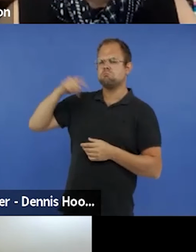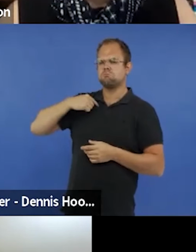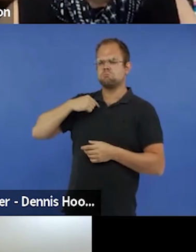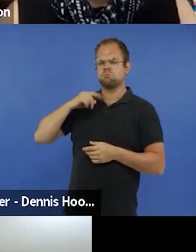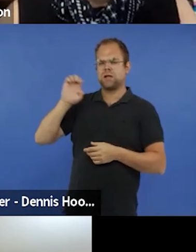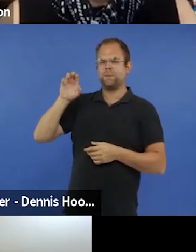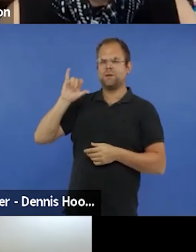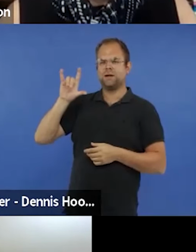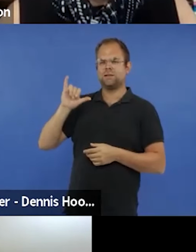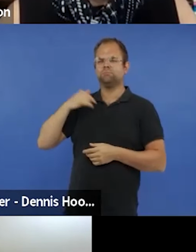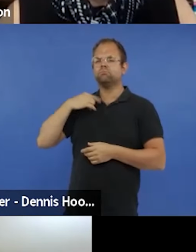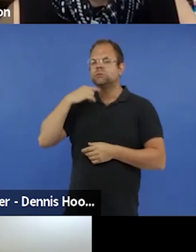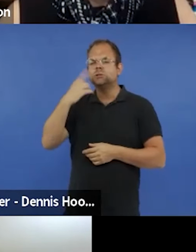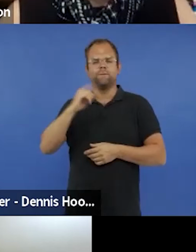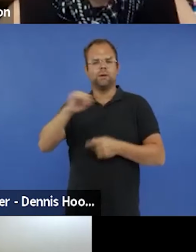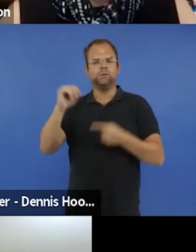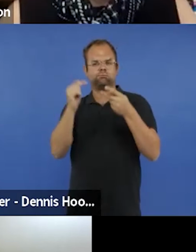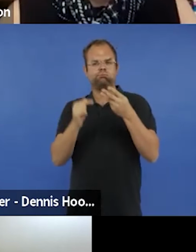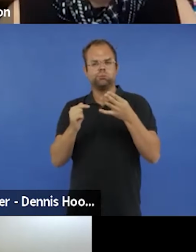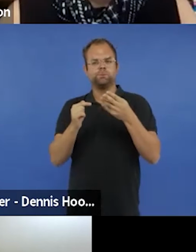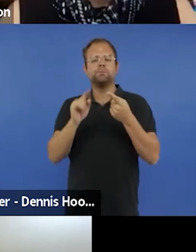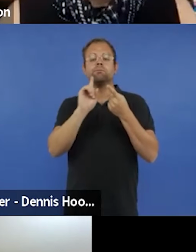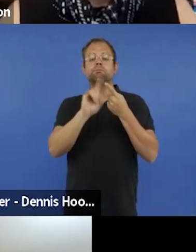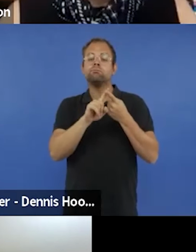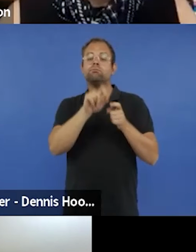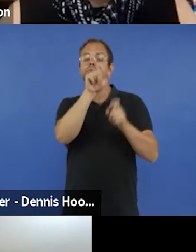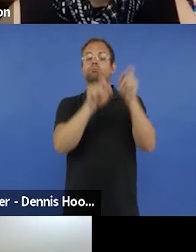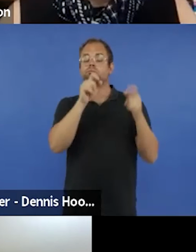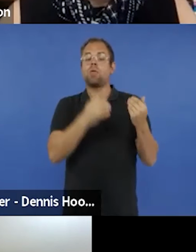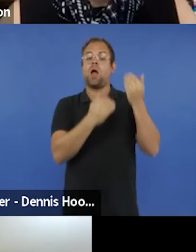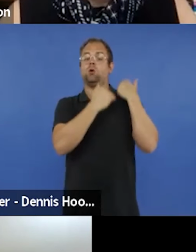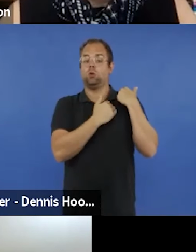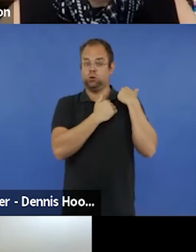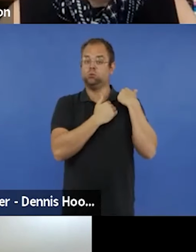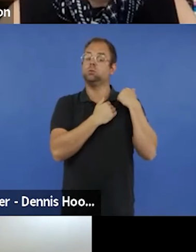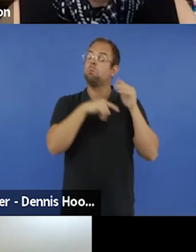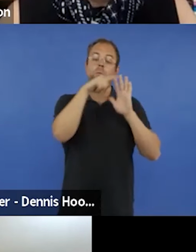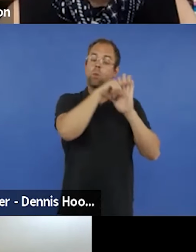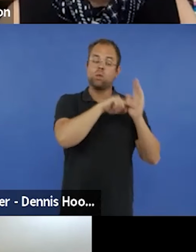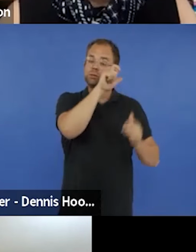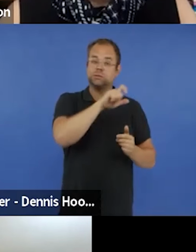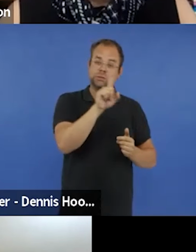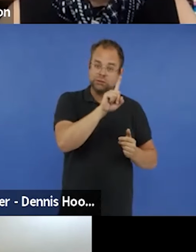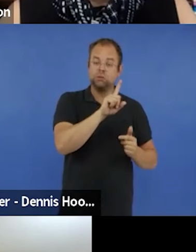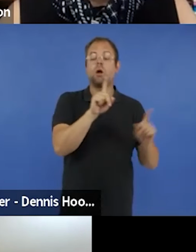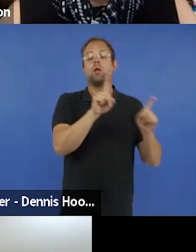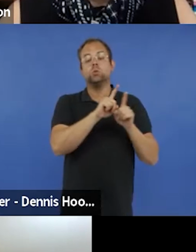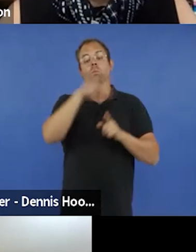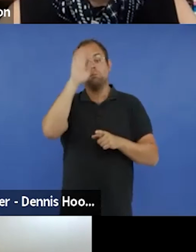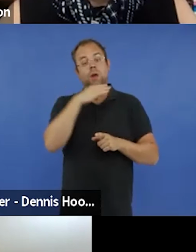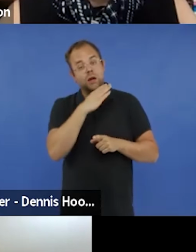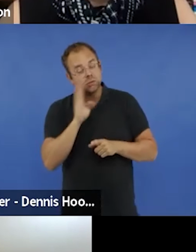but indeed parents, principals, leaders in society as being very